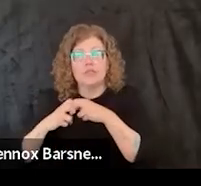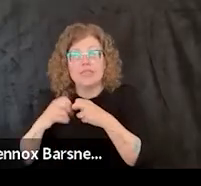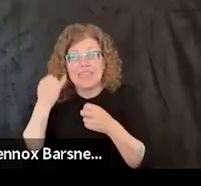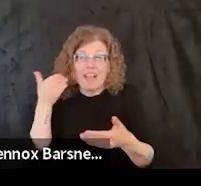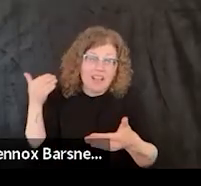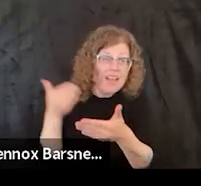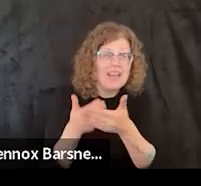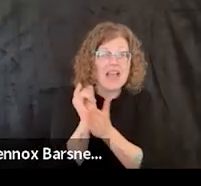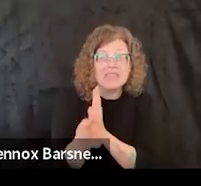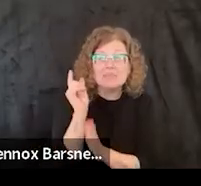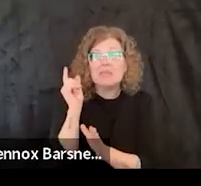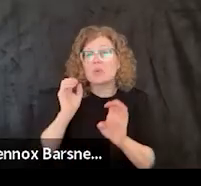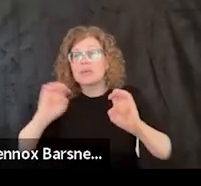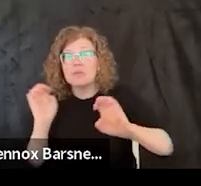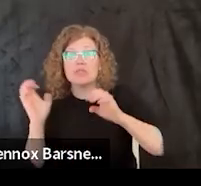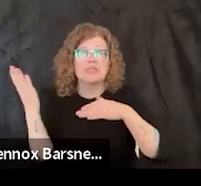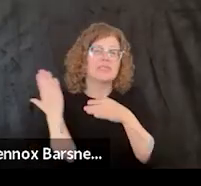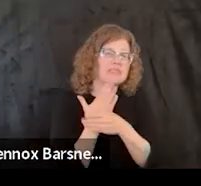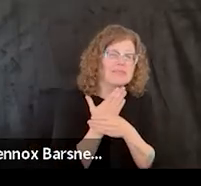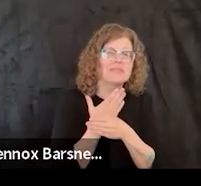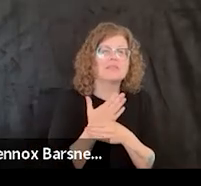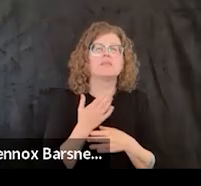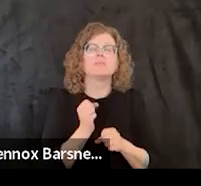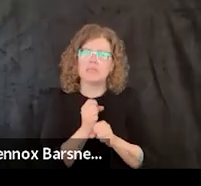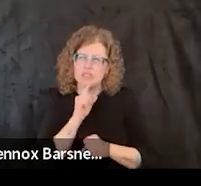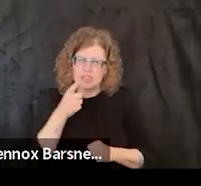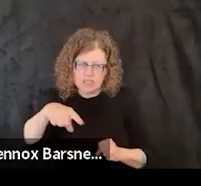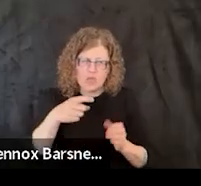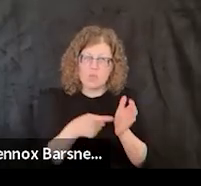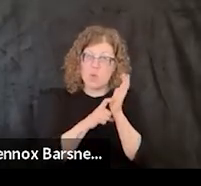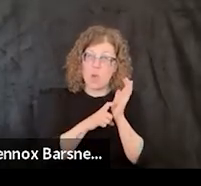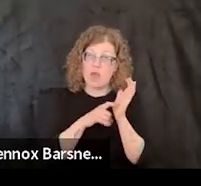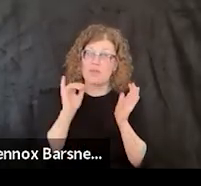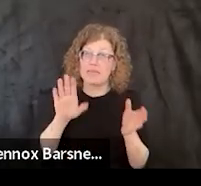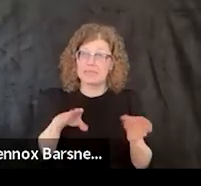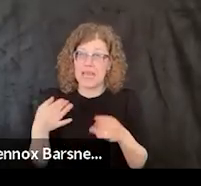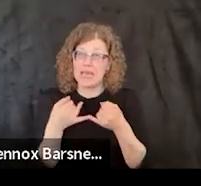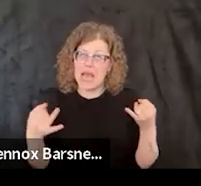Please see the deadline extension policy for information about extensions.